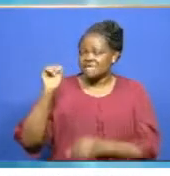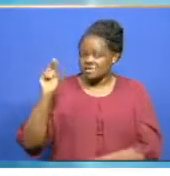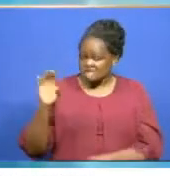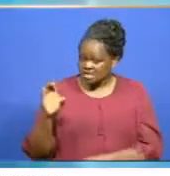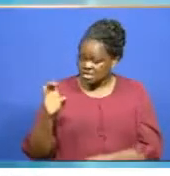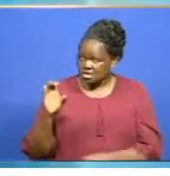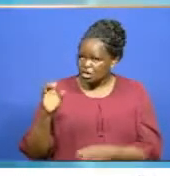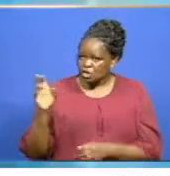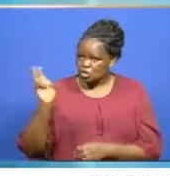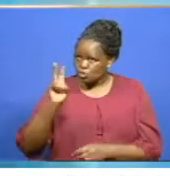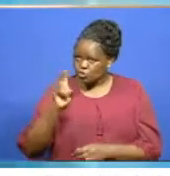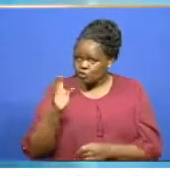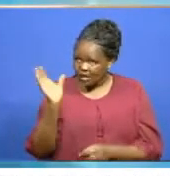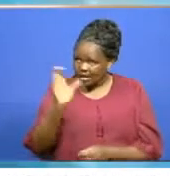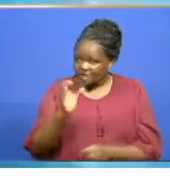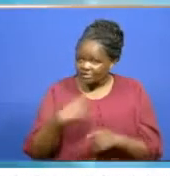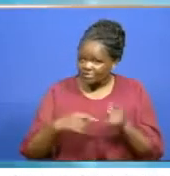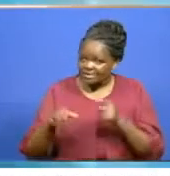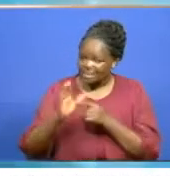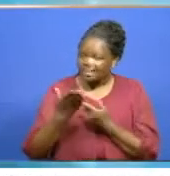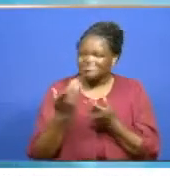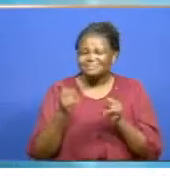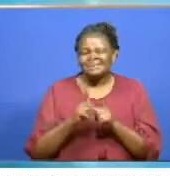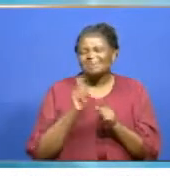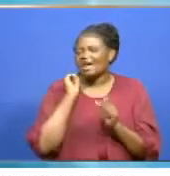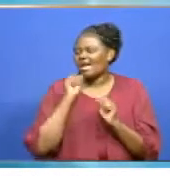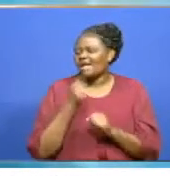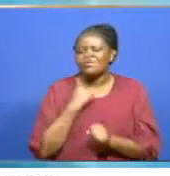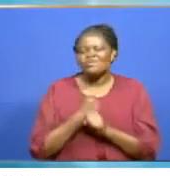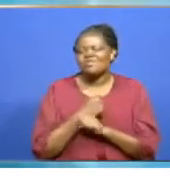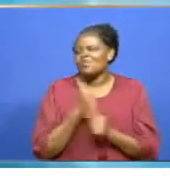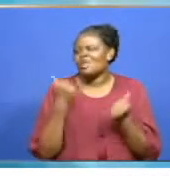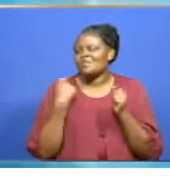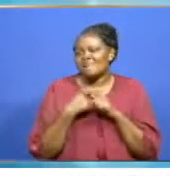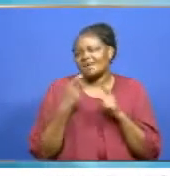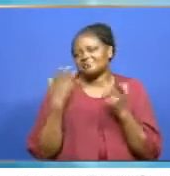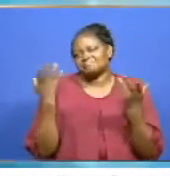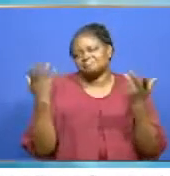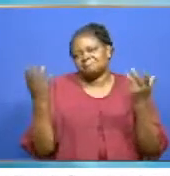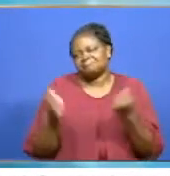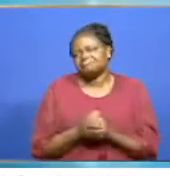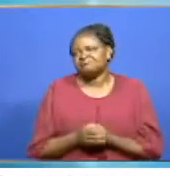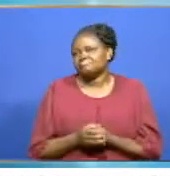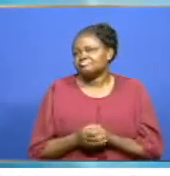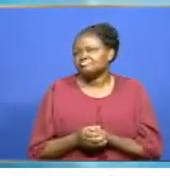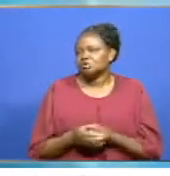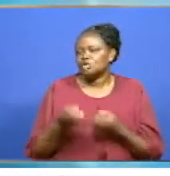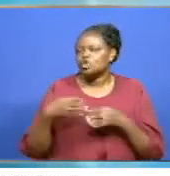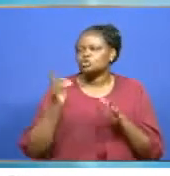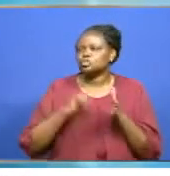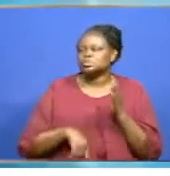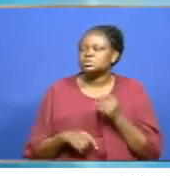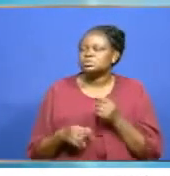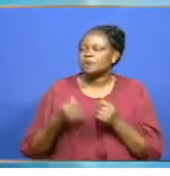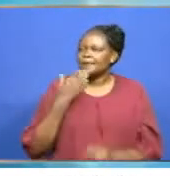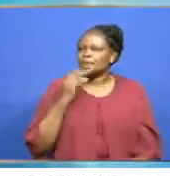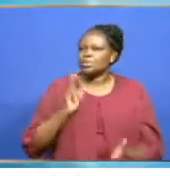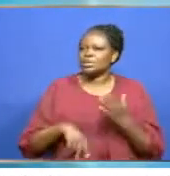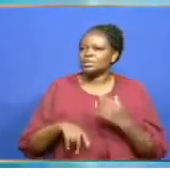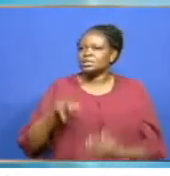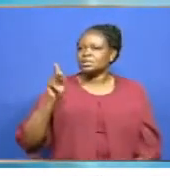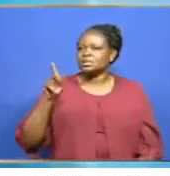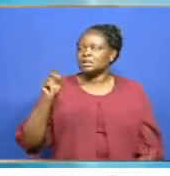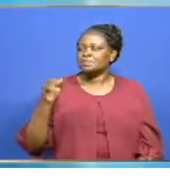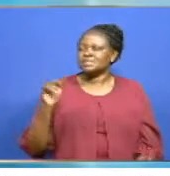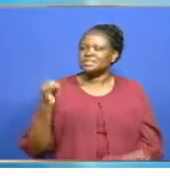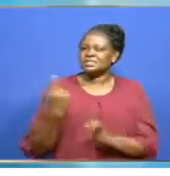candidate locally from Kabuchai, they would still perform very well. Uh-huh. But at what loss? So in Kabuchai, it is different. Yes.